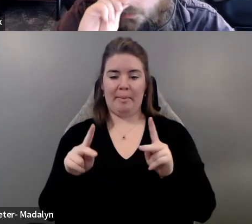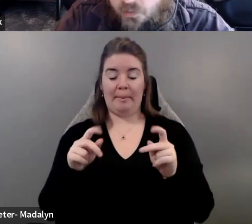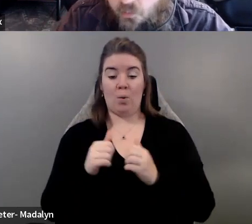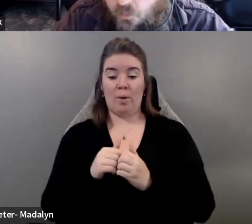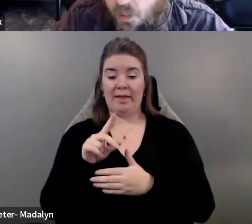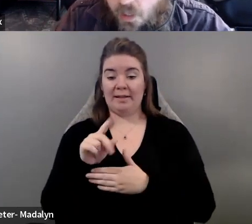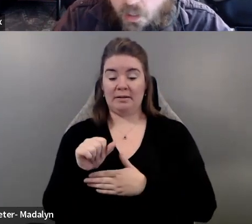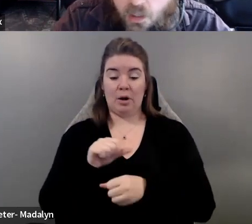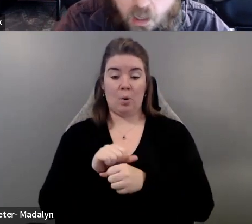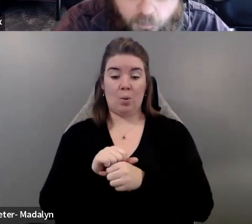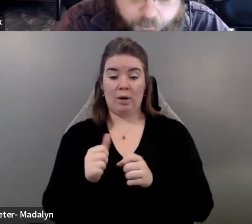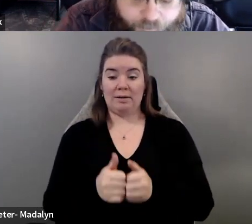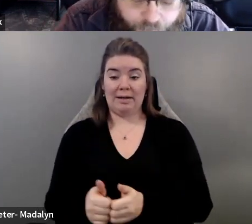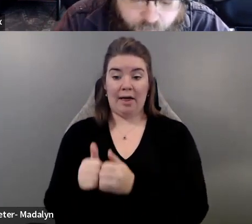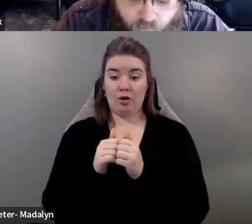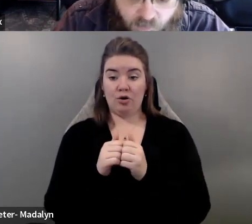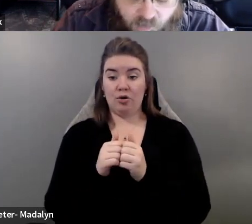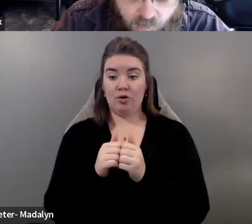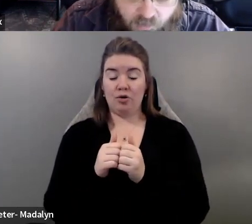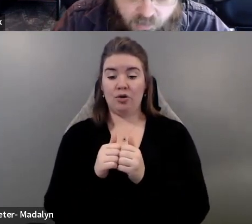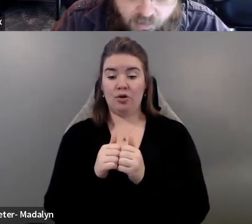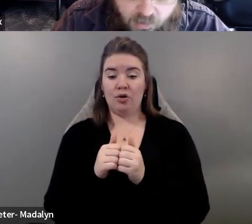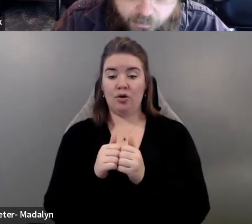work together to